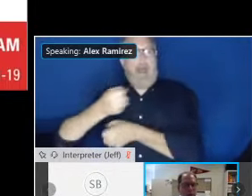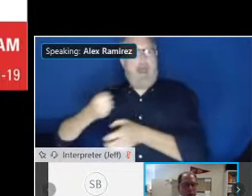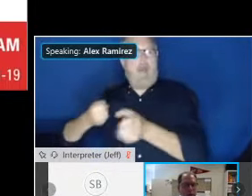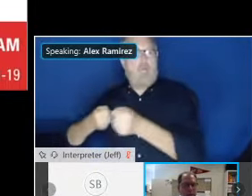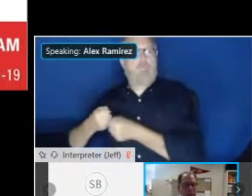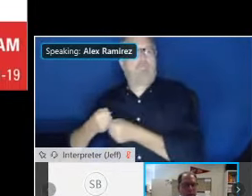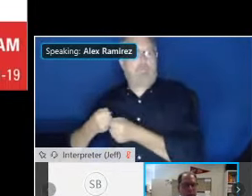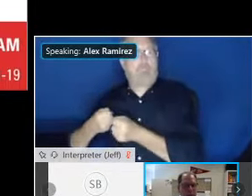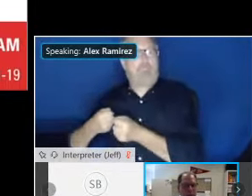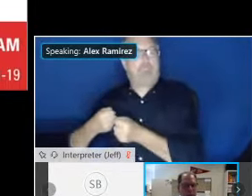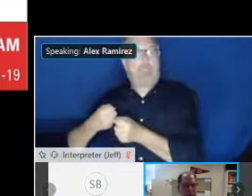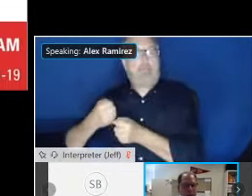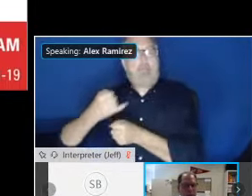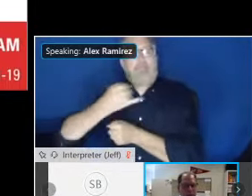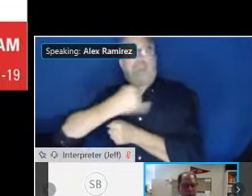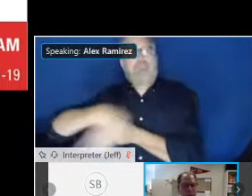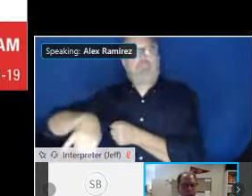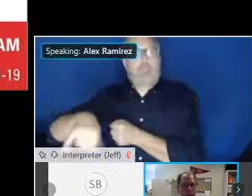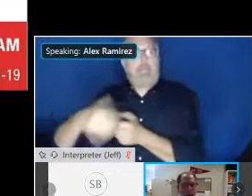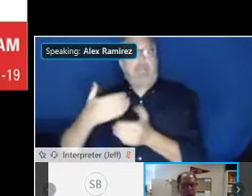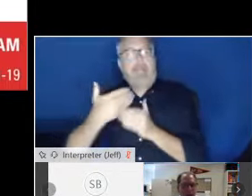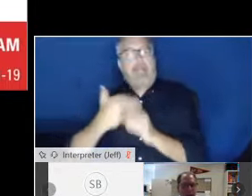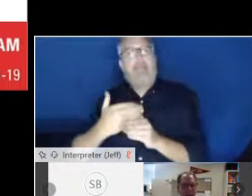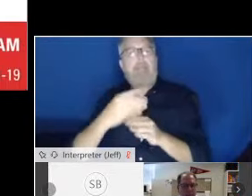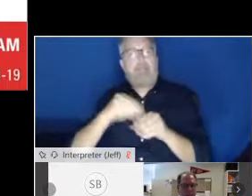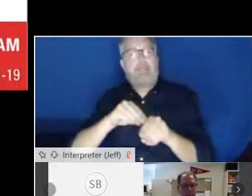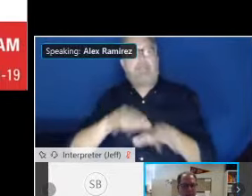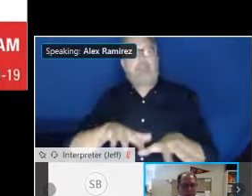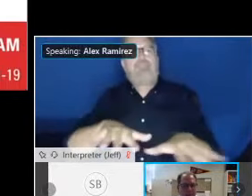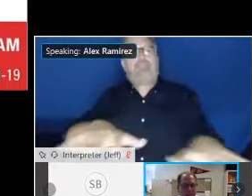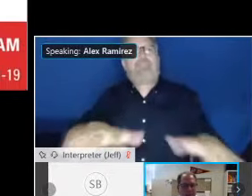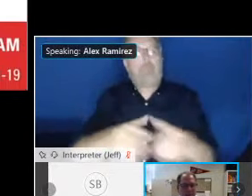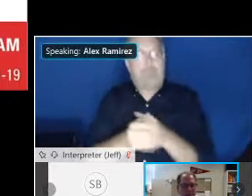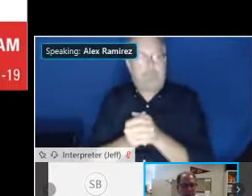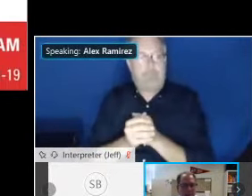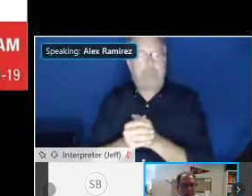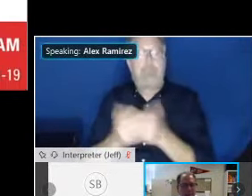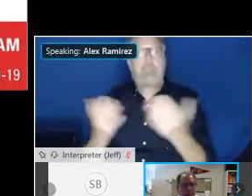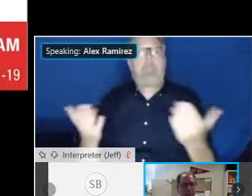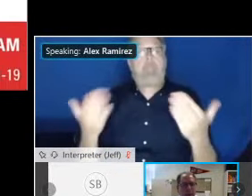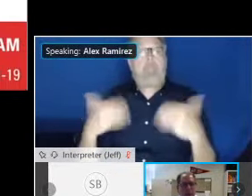mitigate exposure to the extent that we can. Next slide, please.